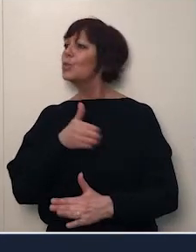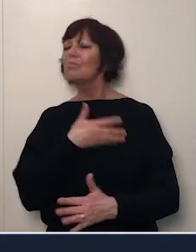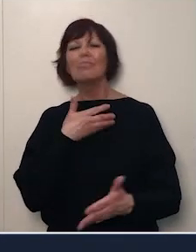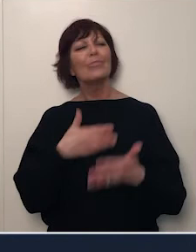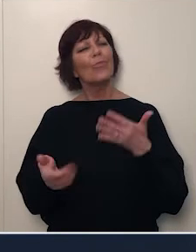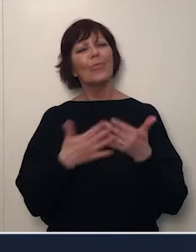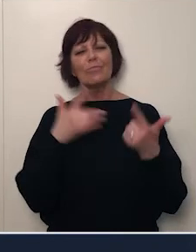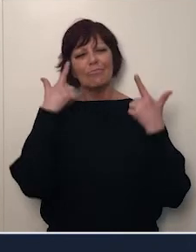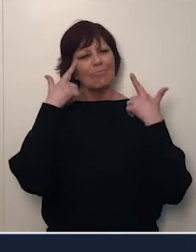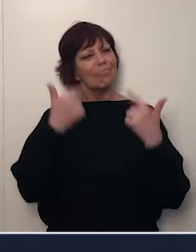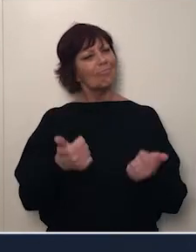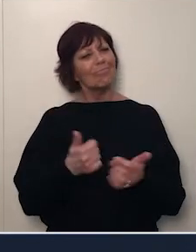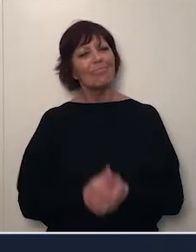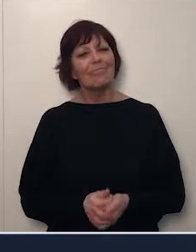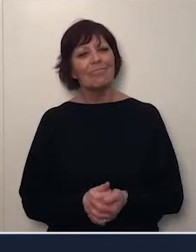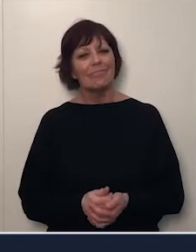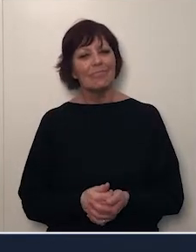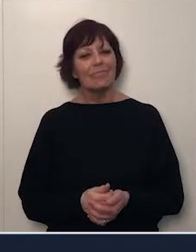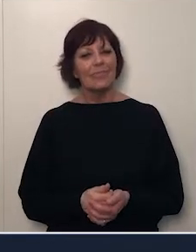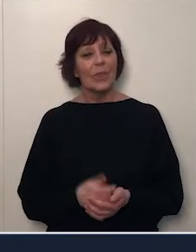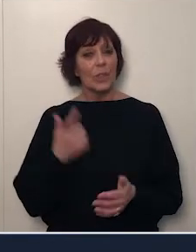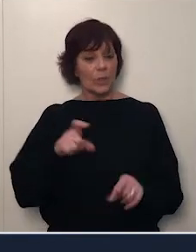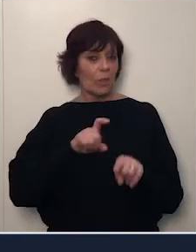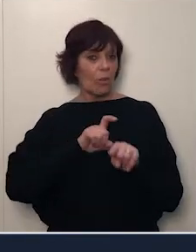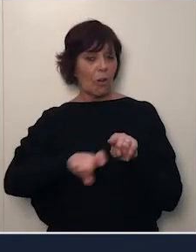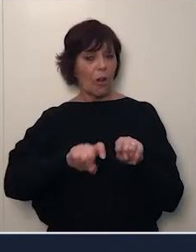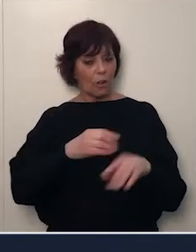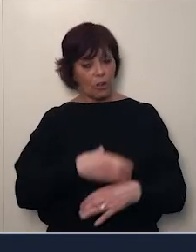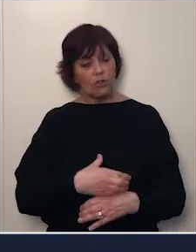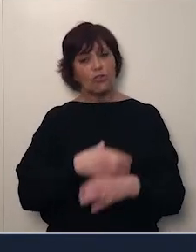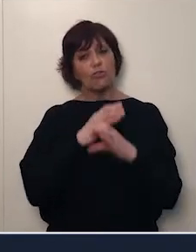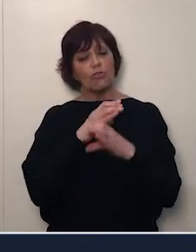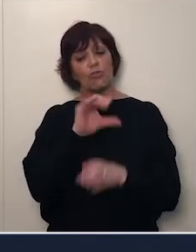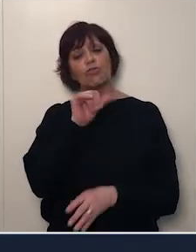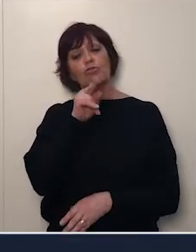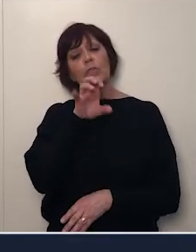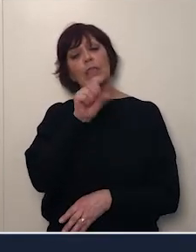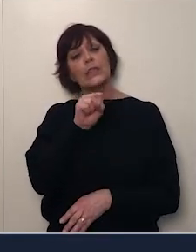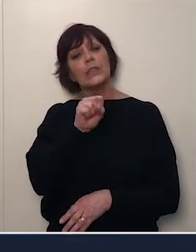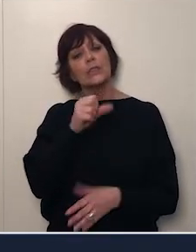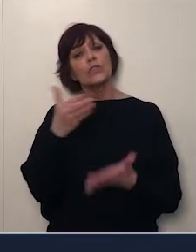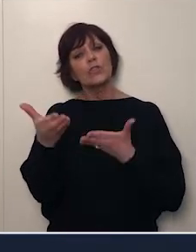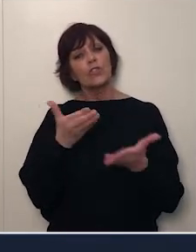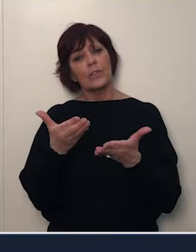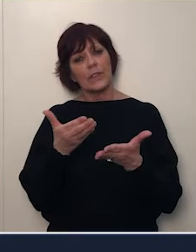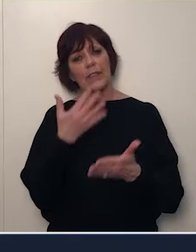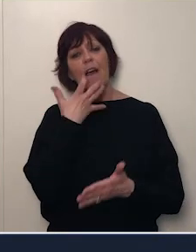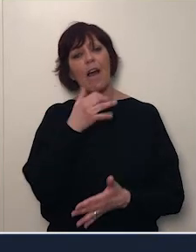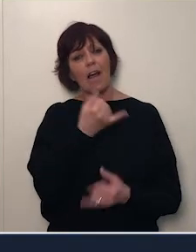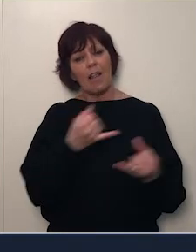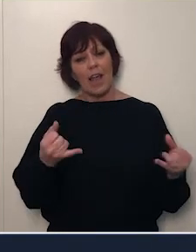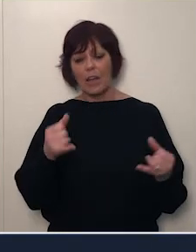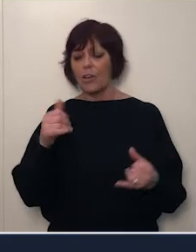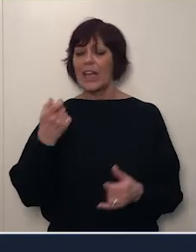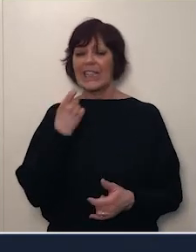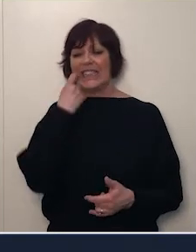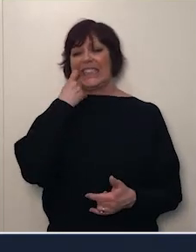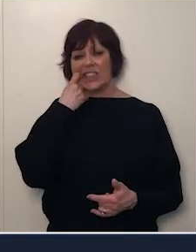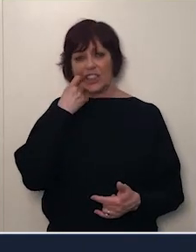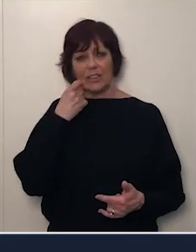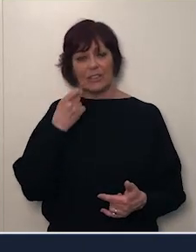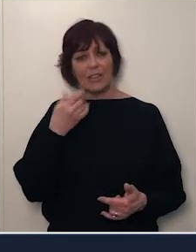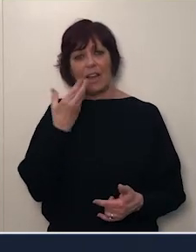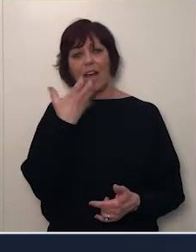reading or listening to music. You can call Crisis Services Hotline and the Addiction